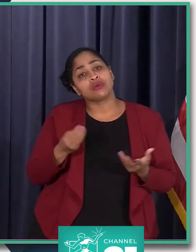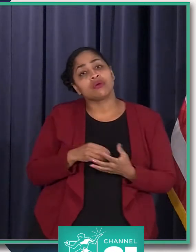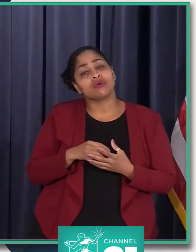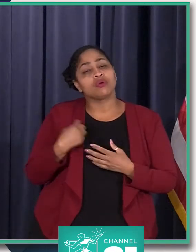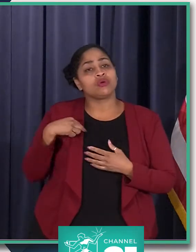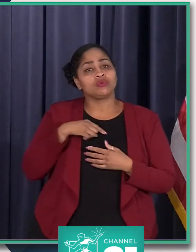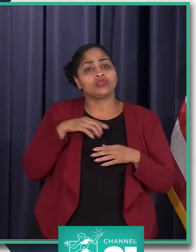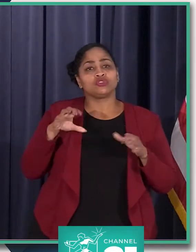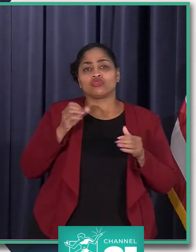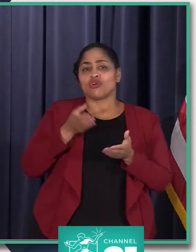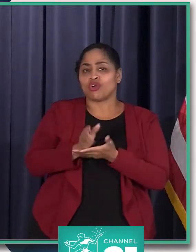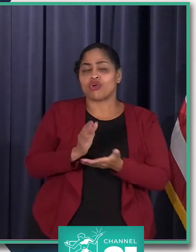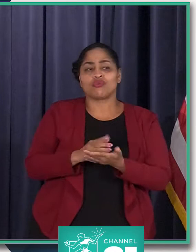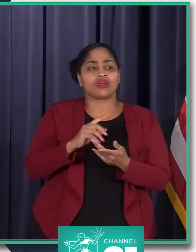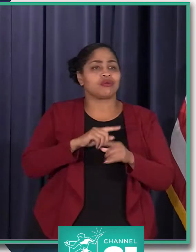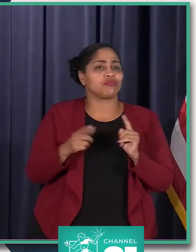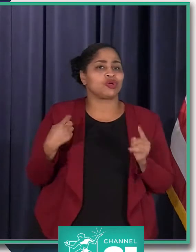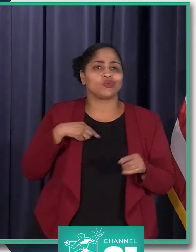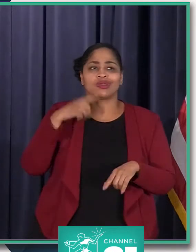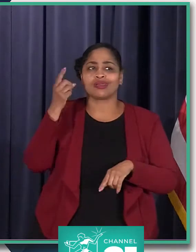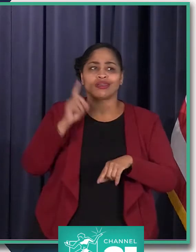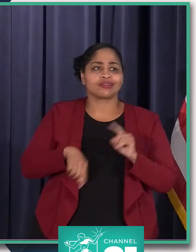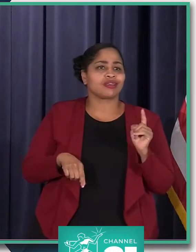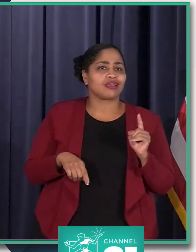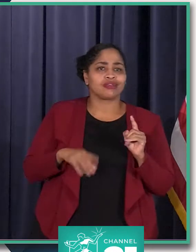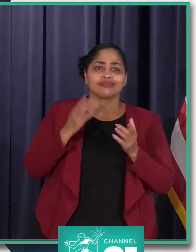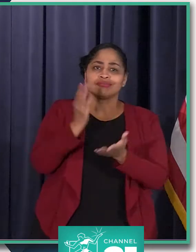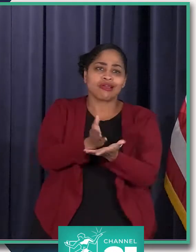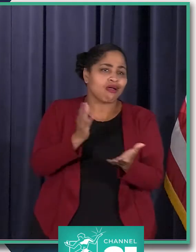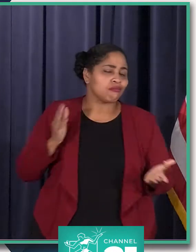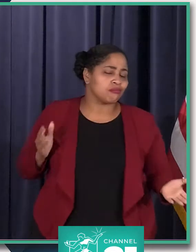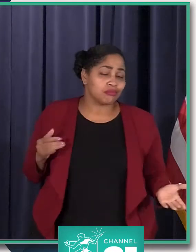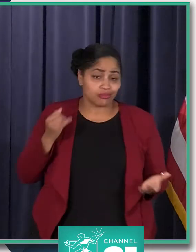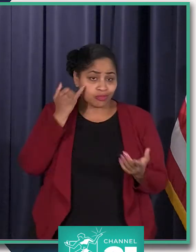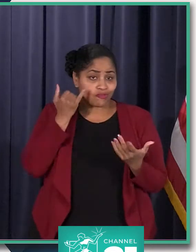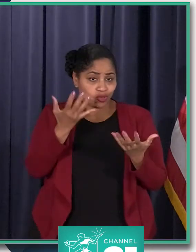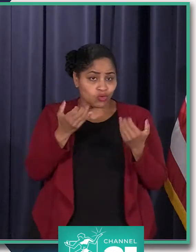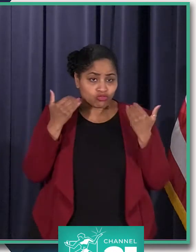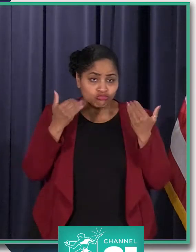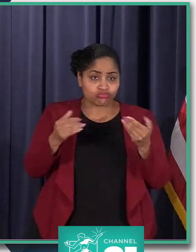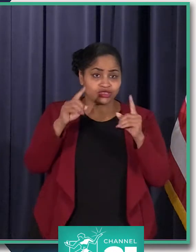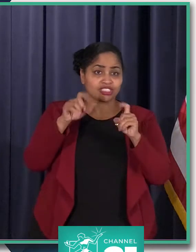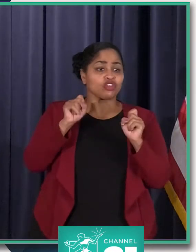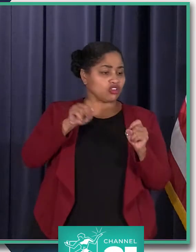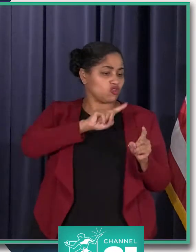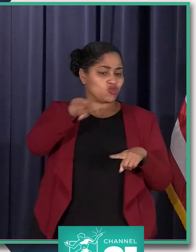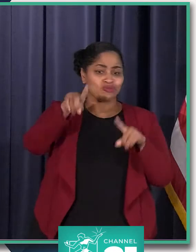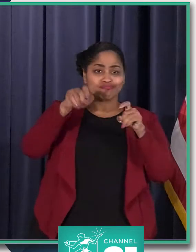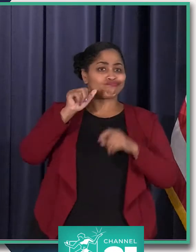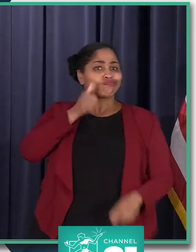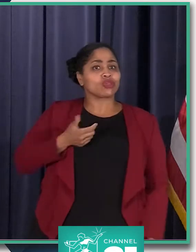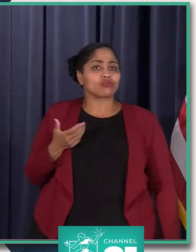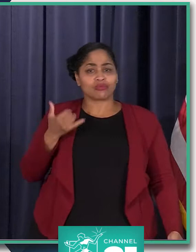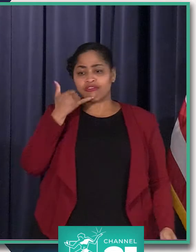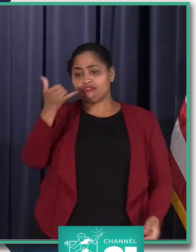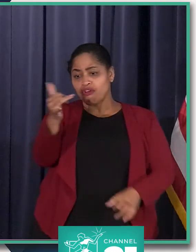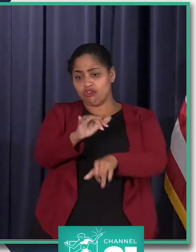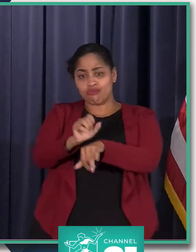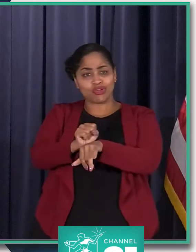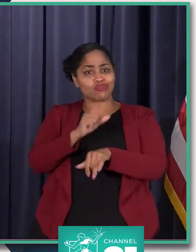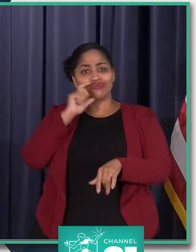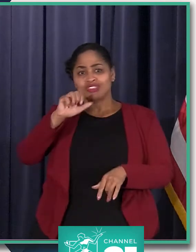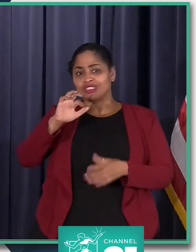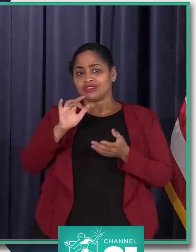we're doing all right, but we can't let up. And if you want a test, you can get one tomorrow. Just call for an appointment. You don't